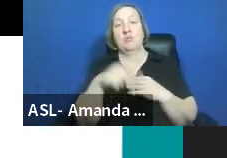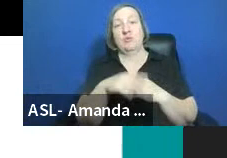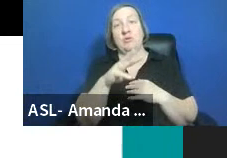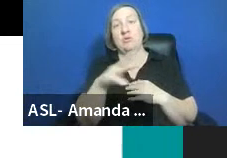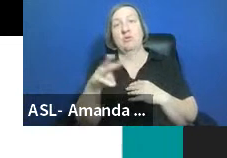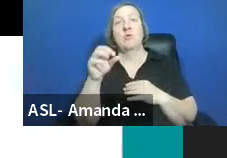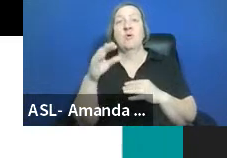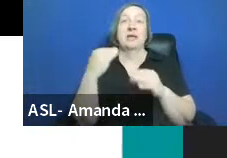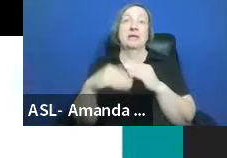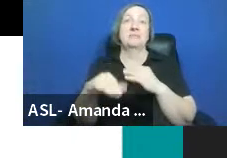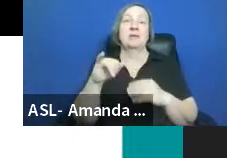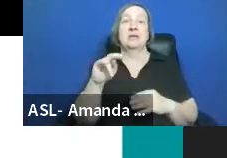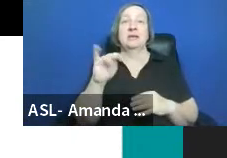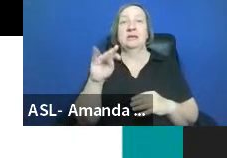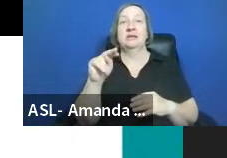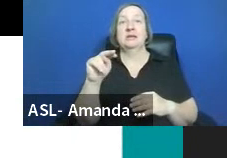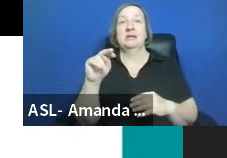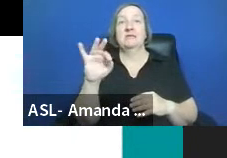comments to